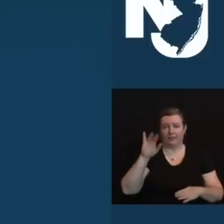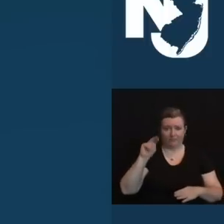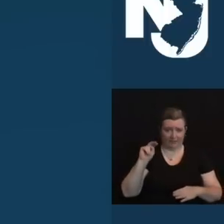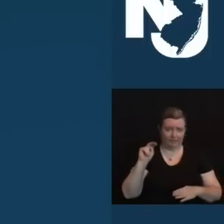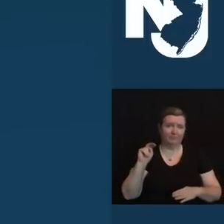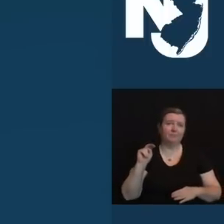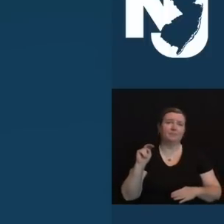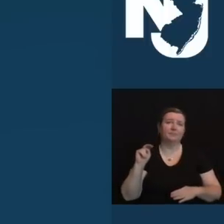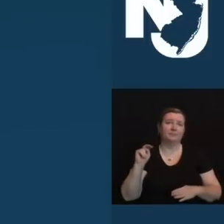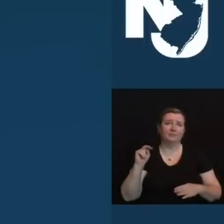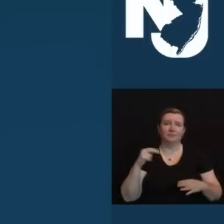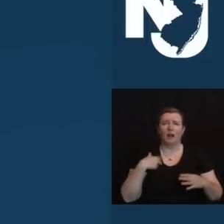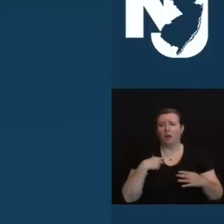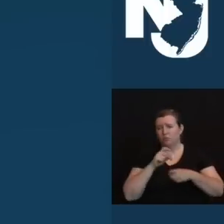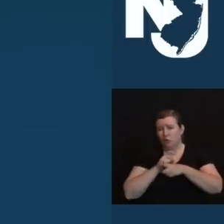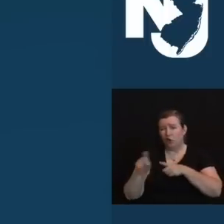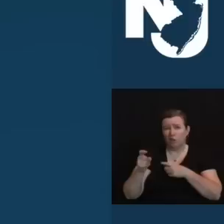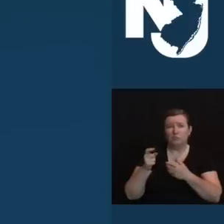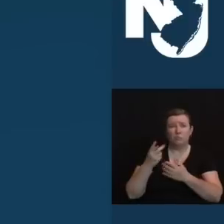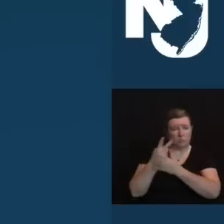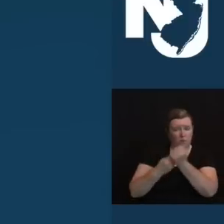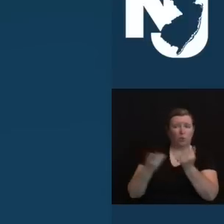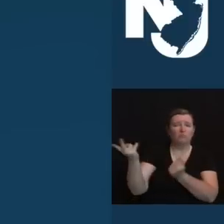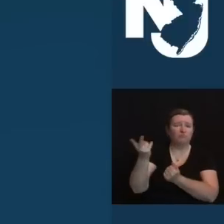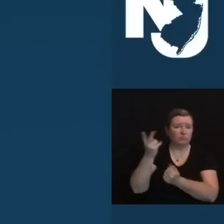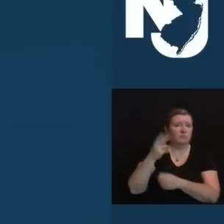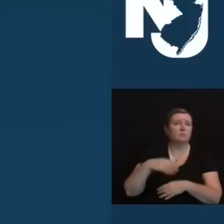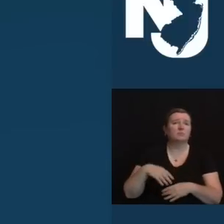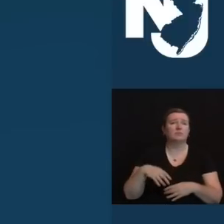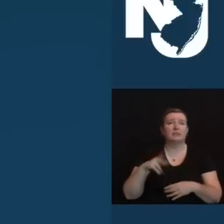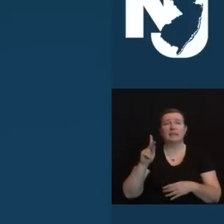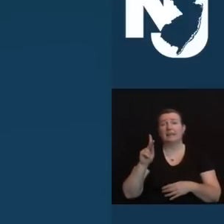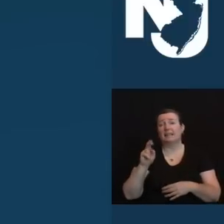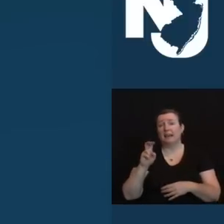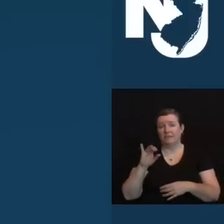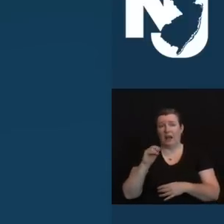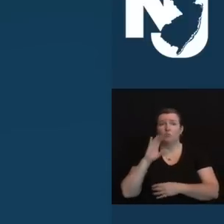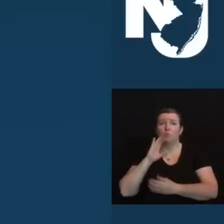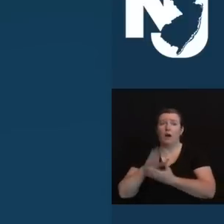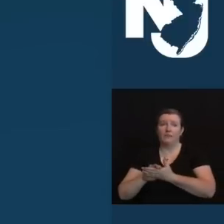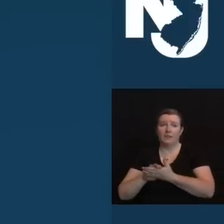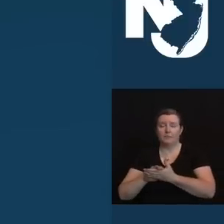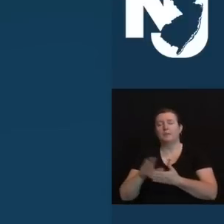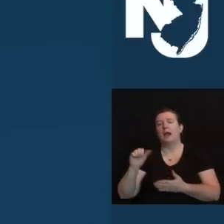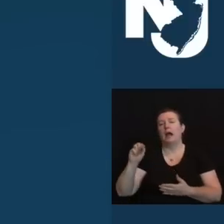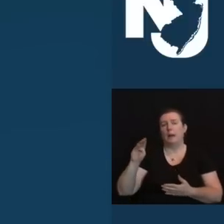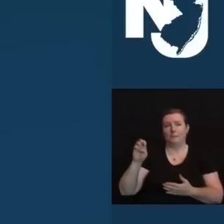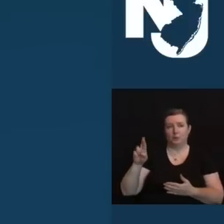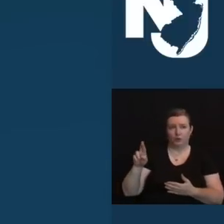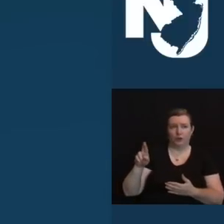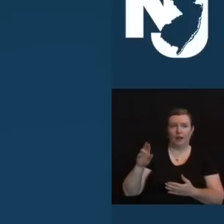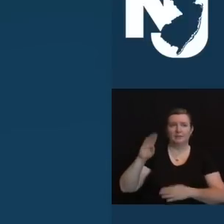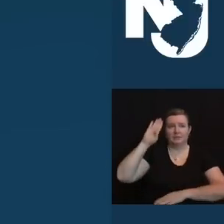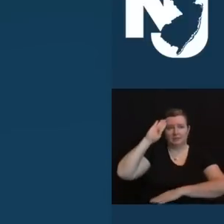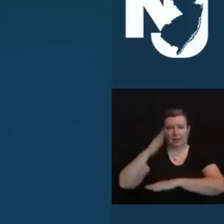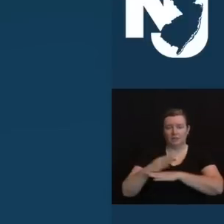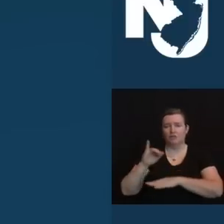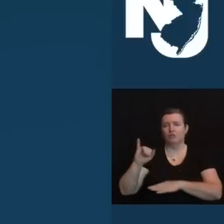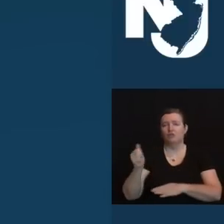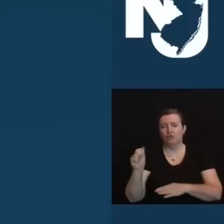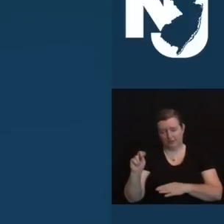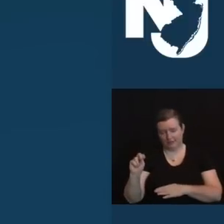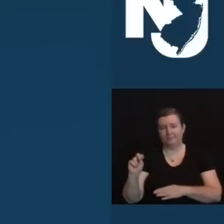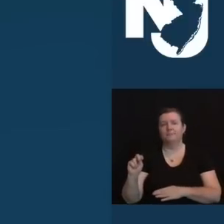both of them yesterday, bless them both, and Kevin's wife, Amber, and their son, Mary's grandson, Ian. Mary also